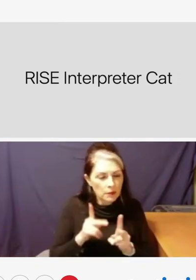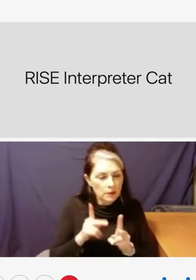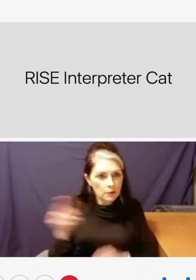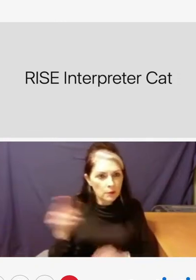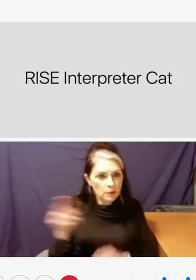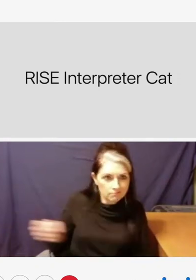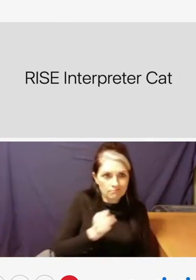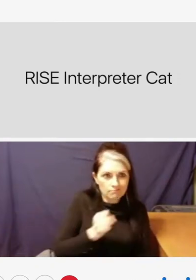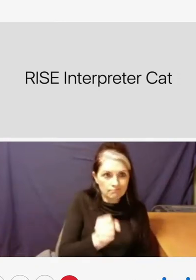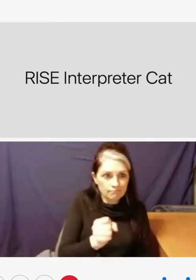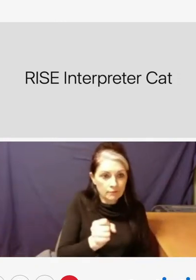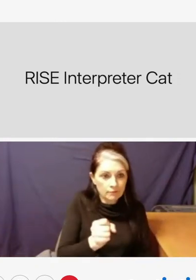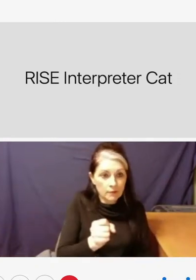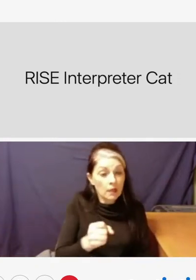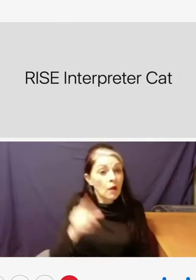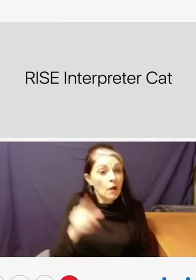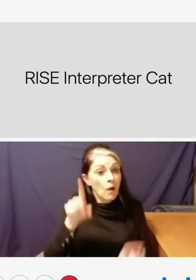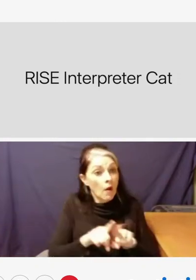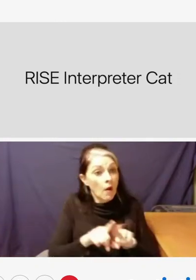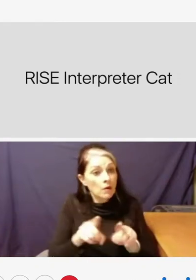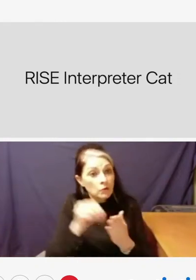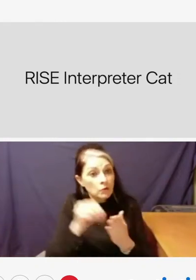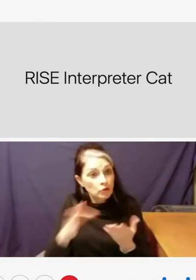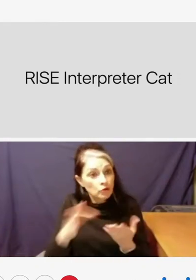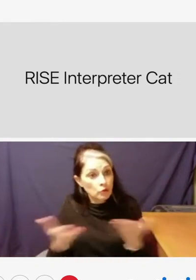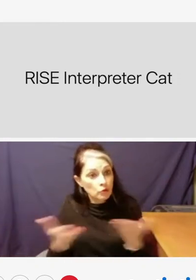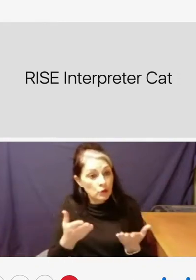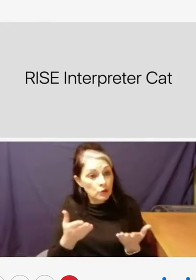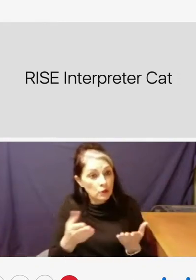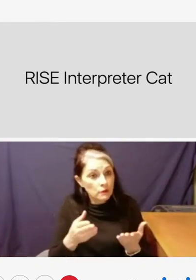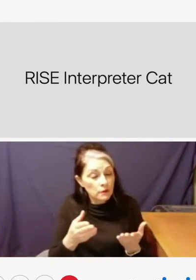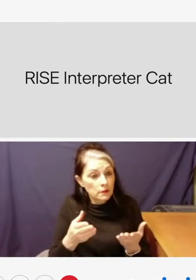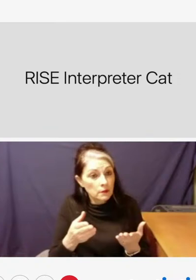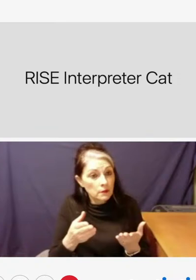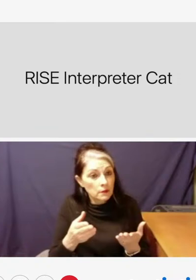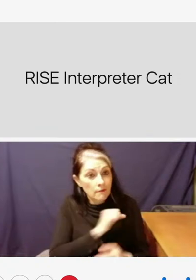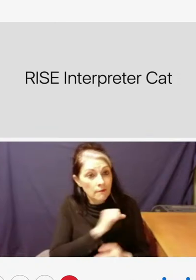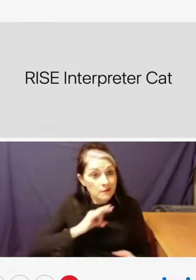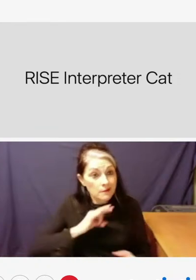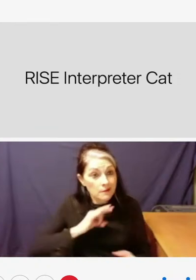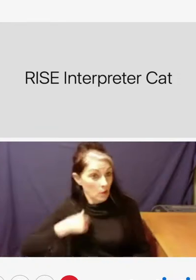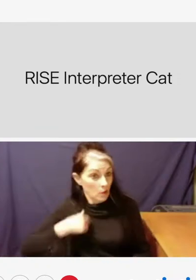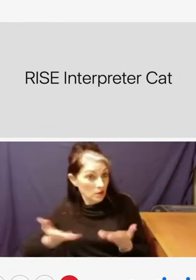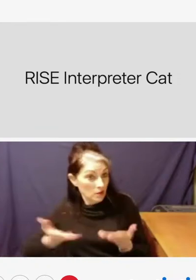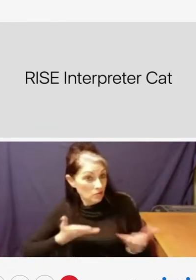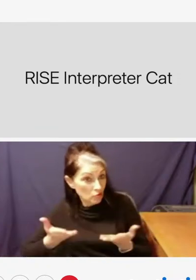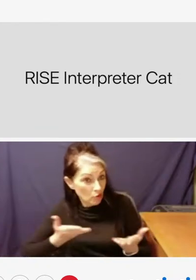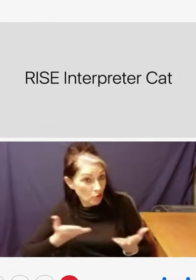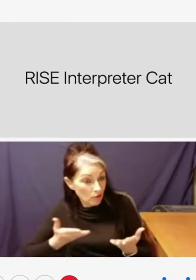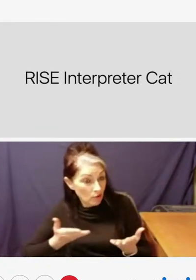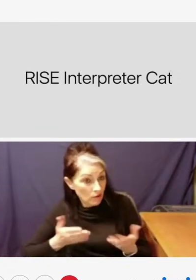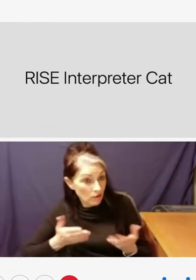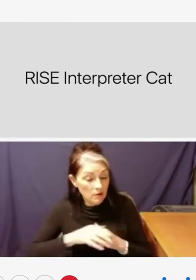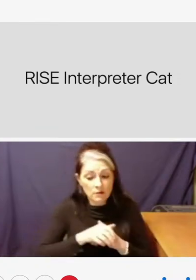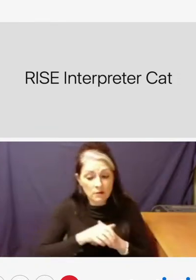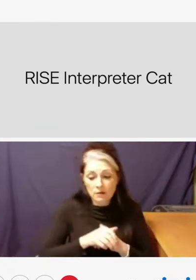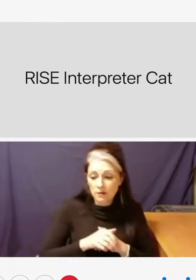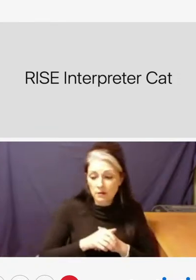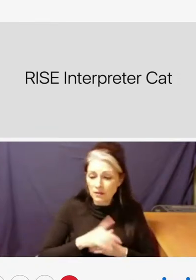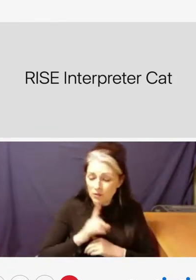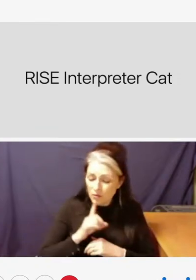we serve and the staff that we serve and it really when I read